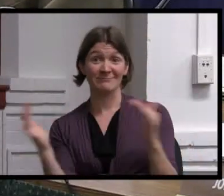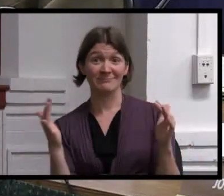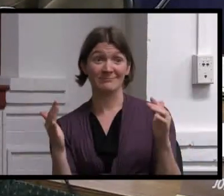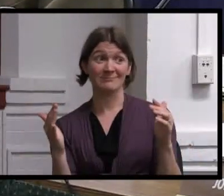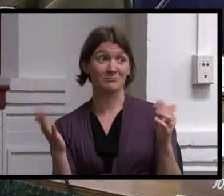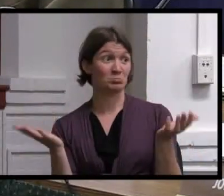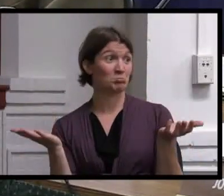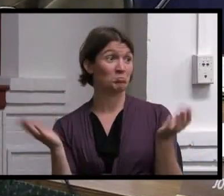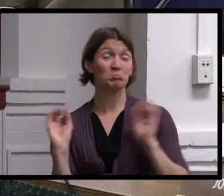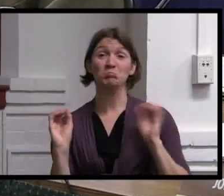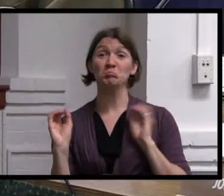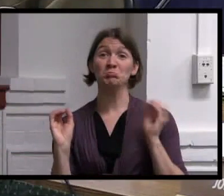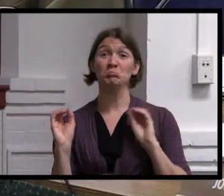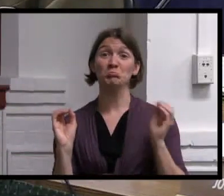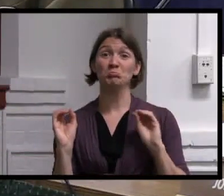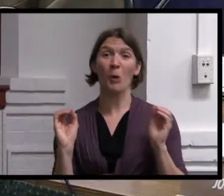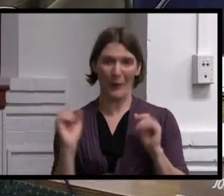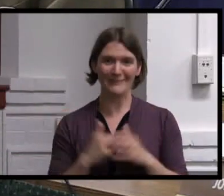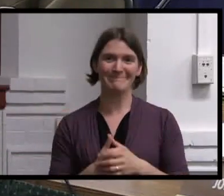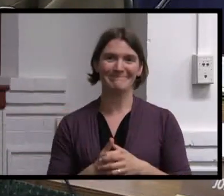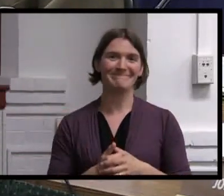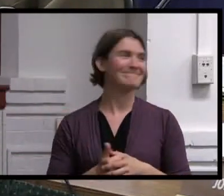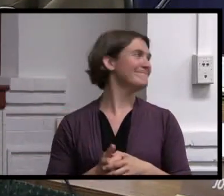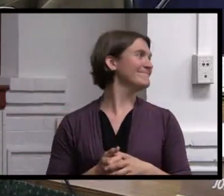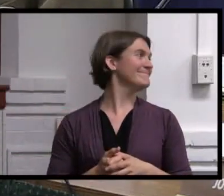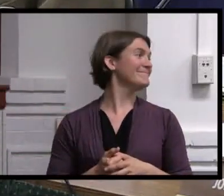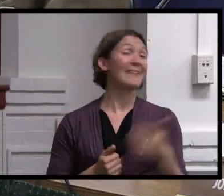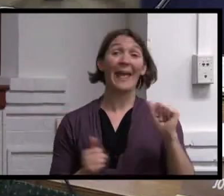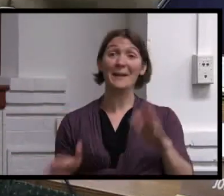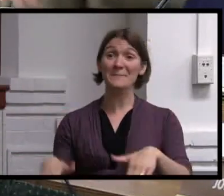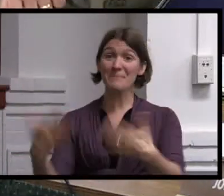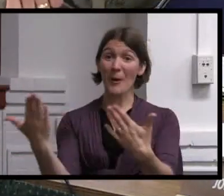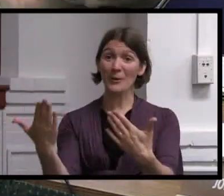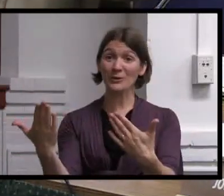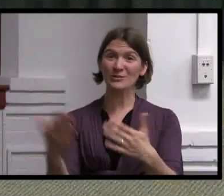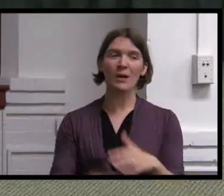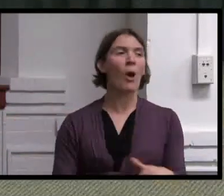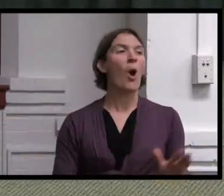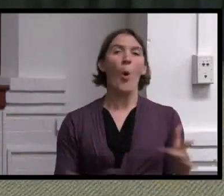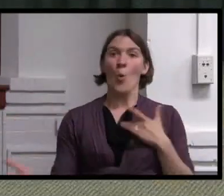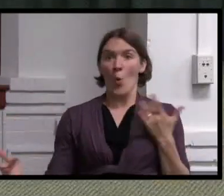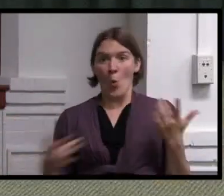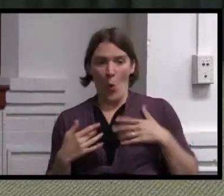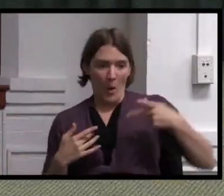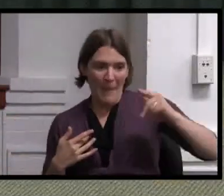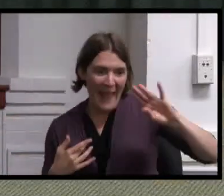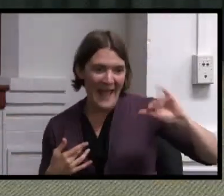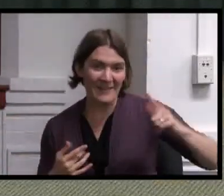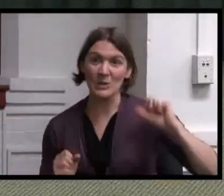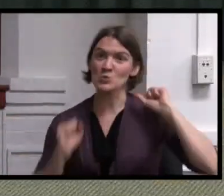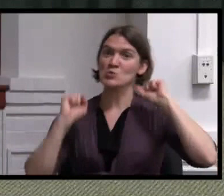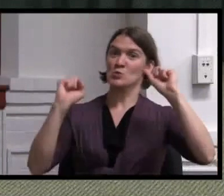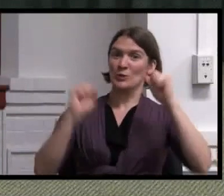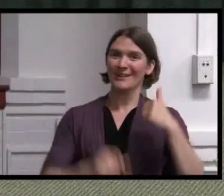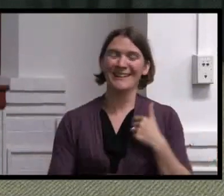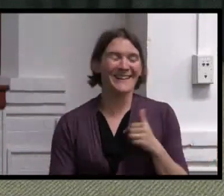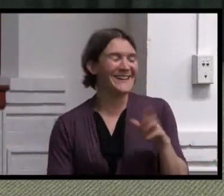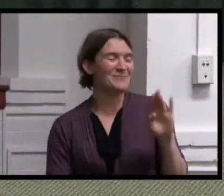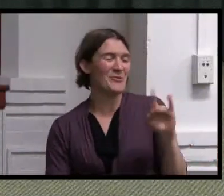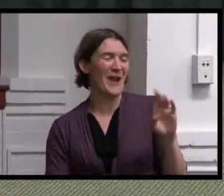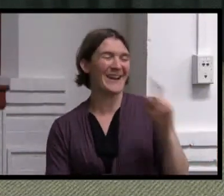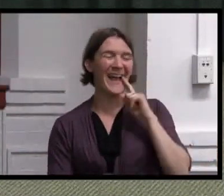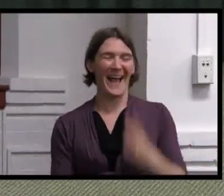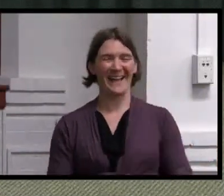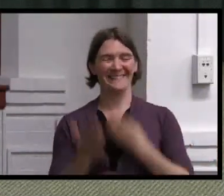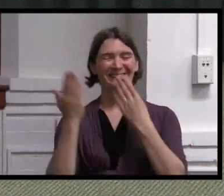project? No. Would anyone like to make doesn't a motion? Get more exciting than this. I'll make a motion to award